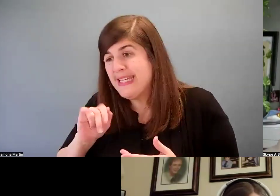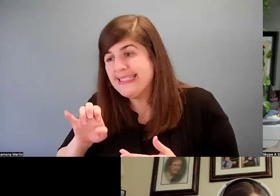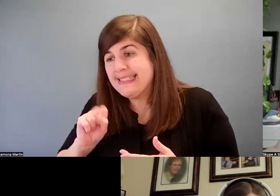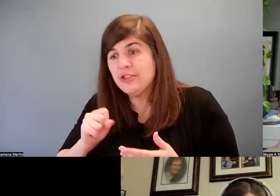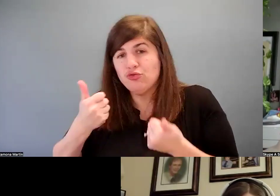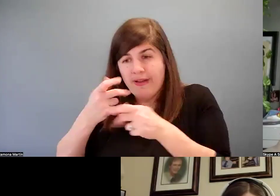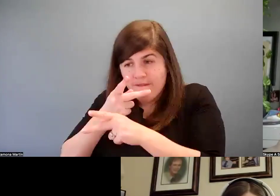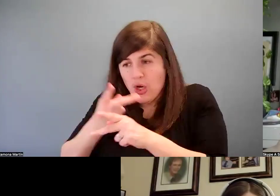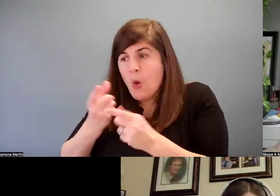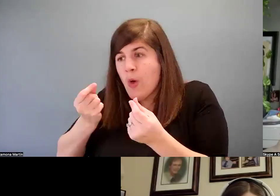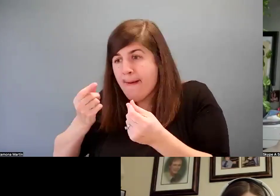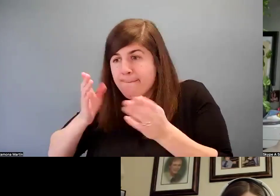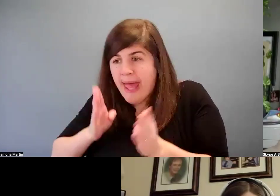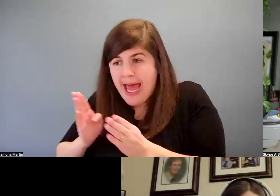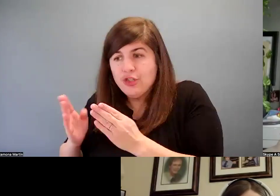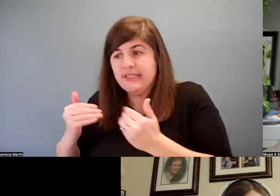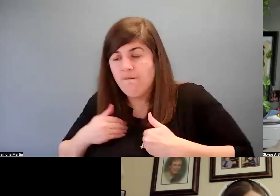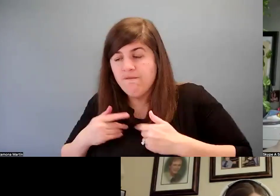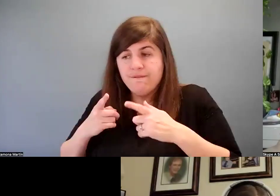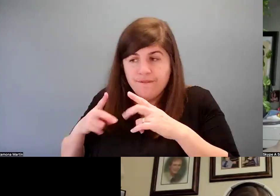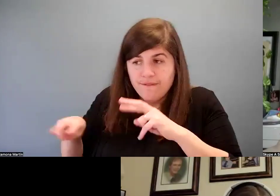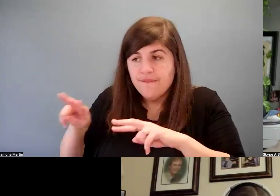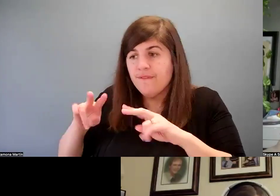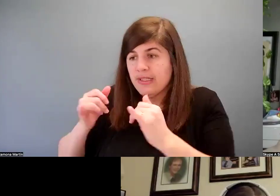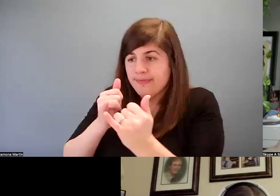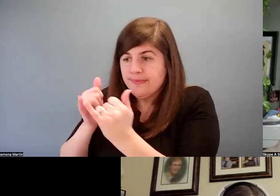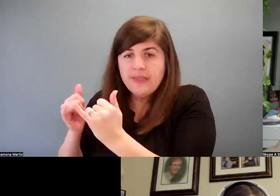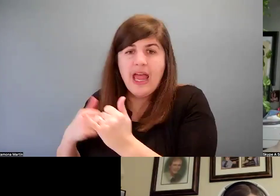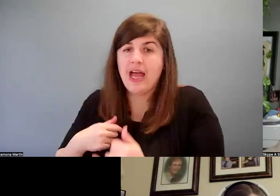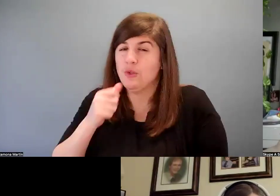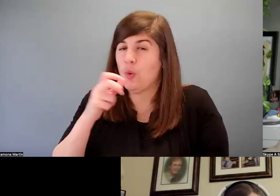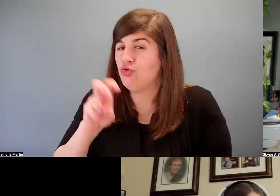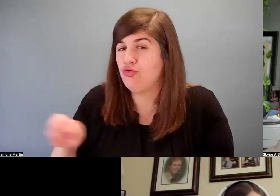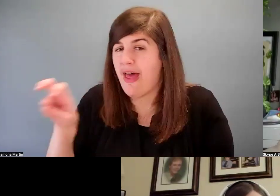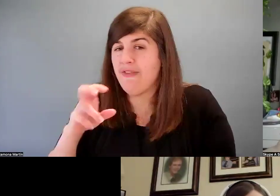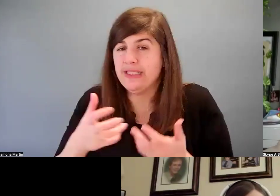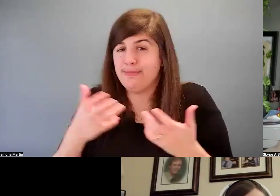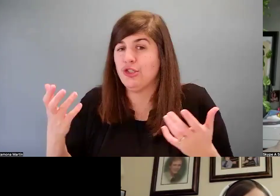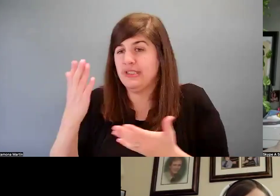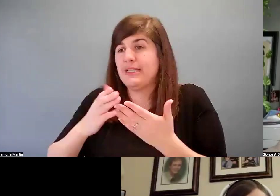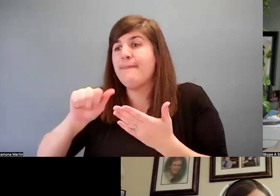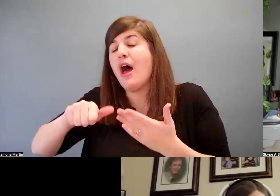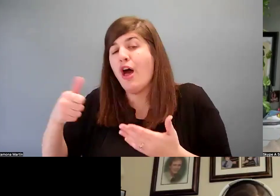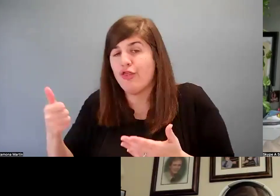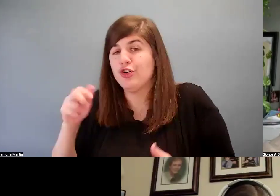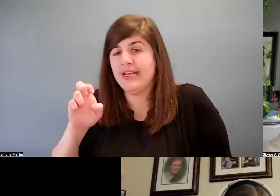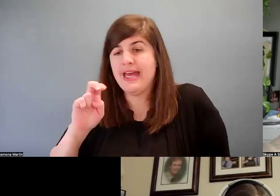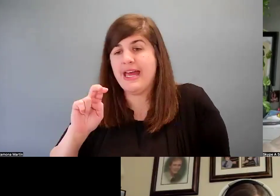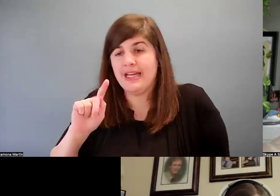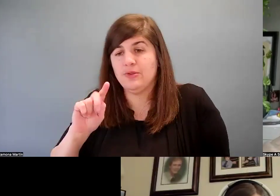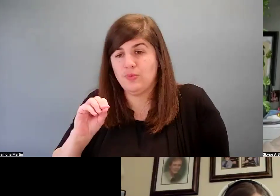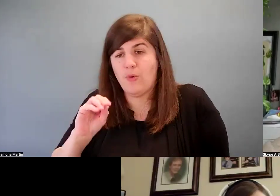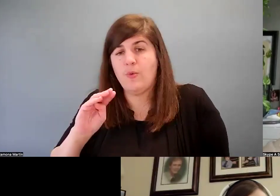that's there. Um, so I don't travel as much as some other entomologists, um,